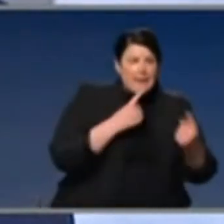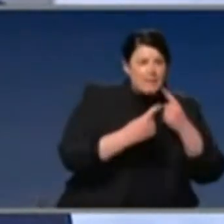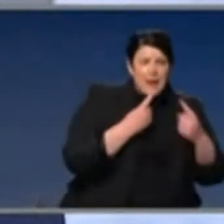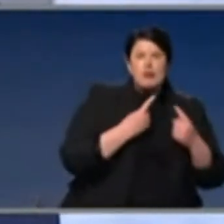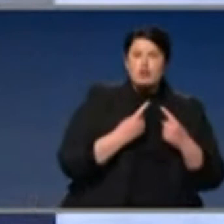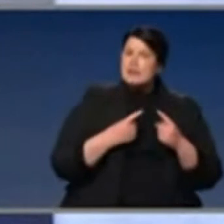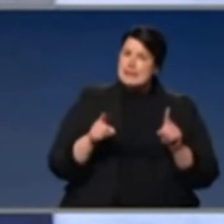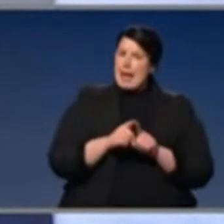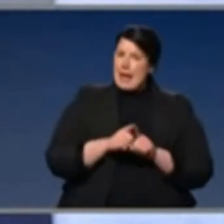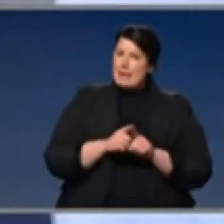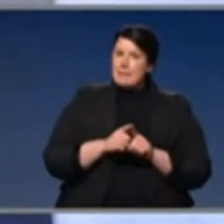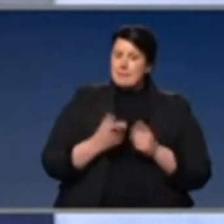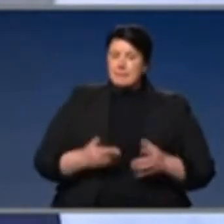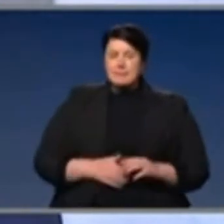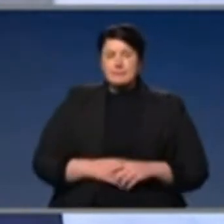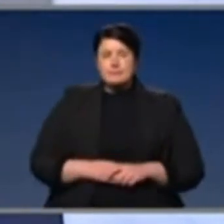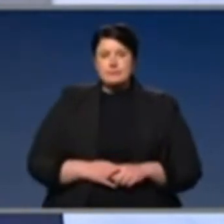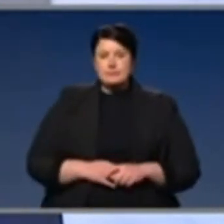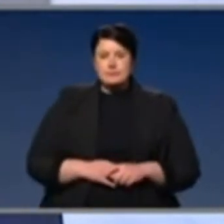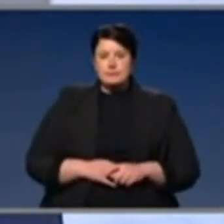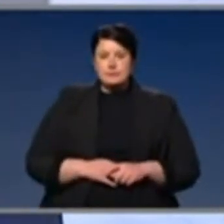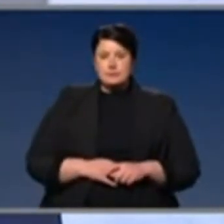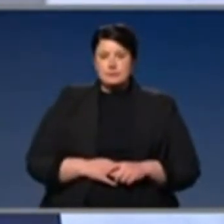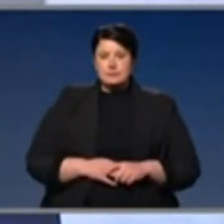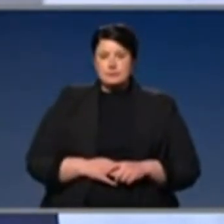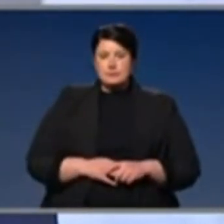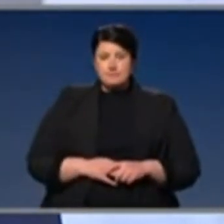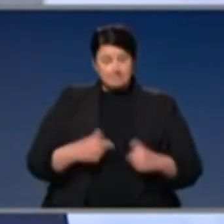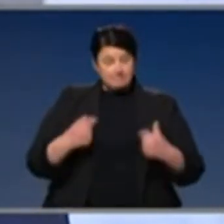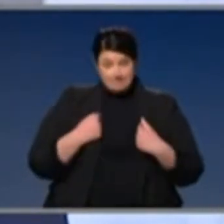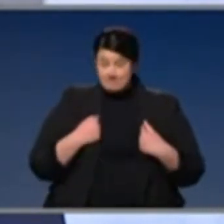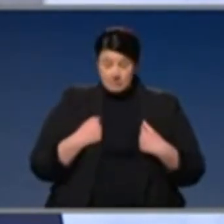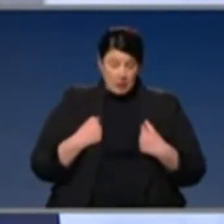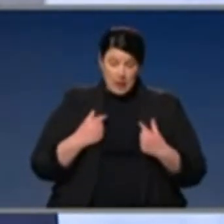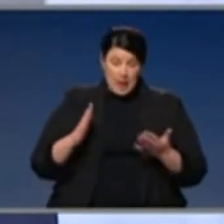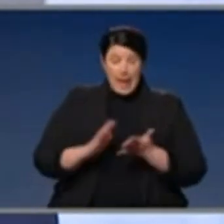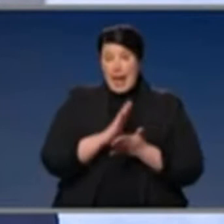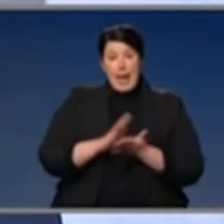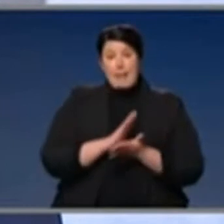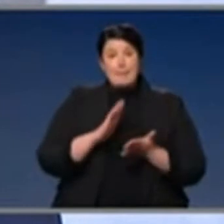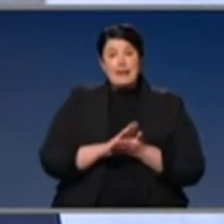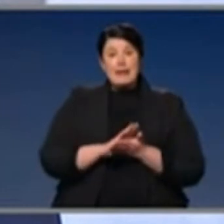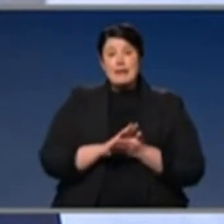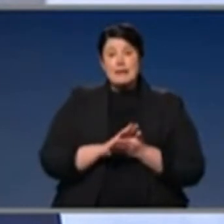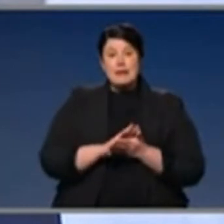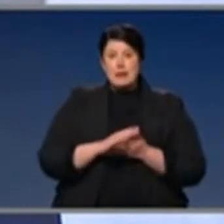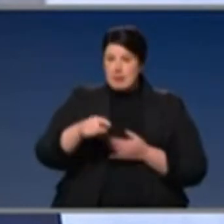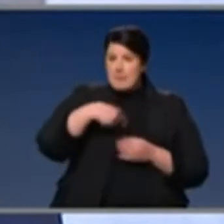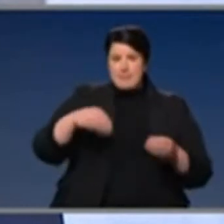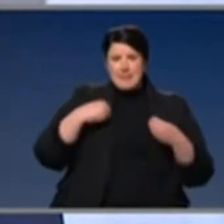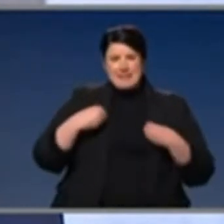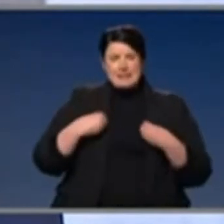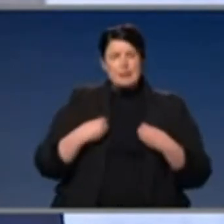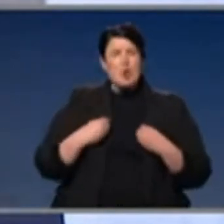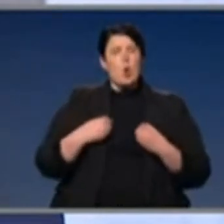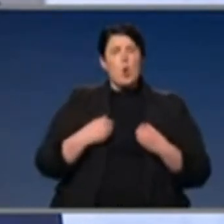So the response to that, Mark, I've been very encouraged by the way Australians corporate really reacted and responded and